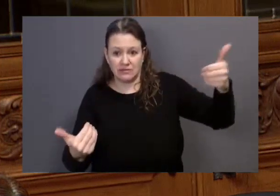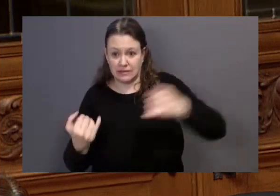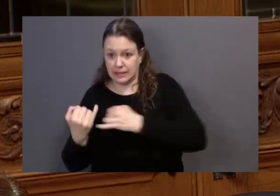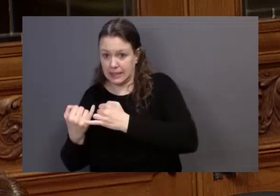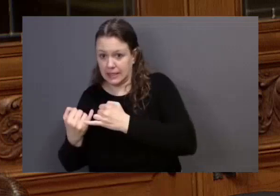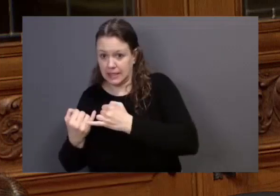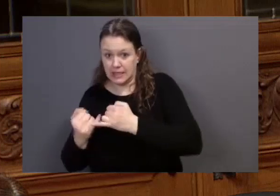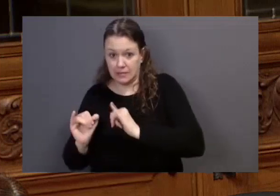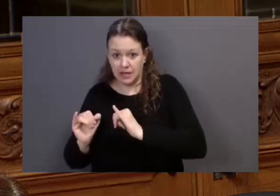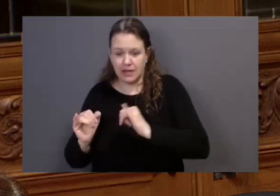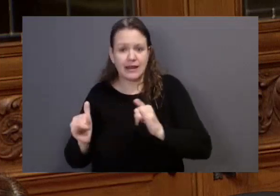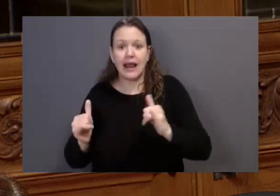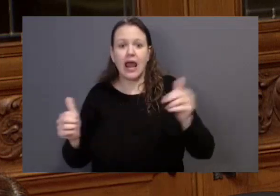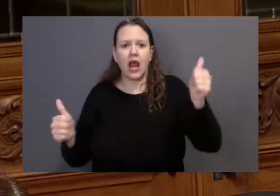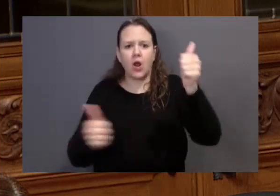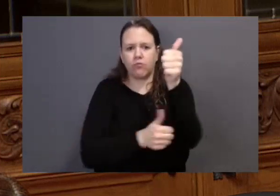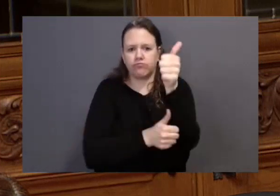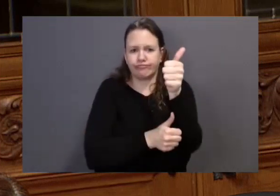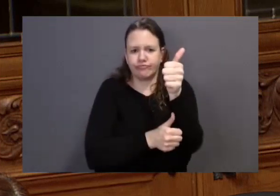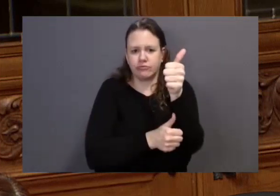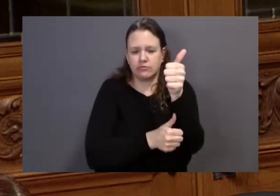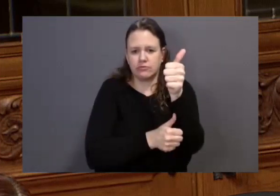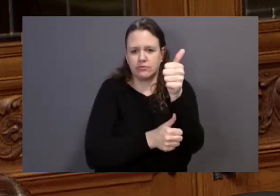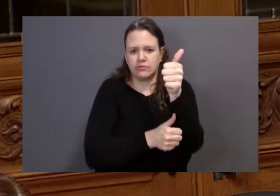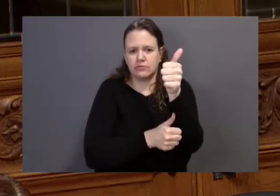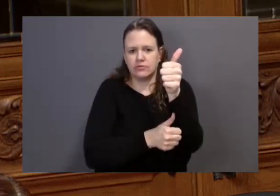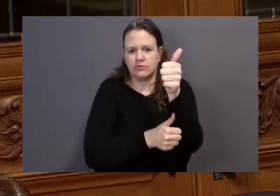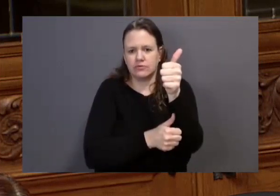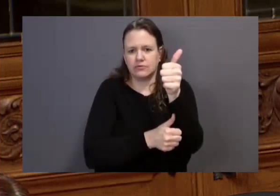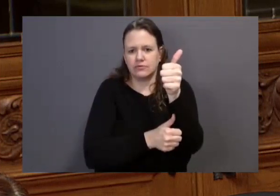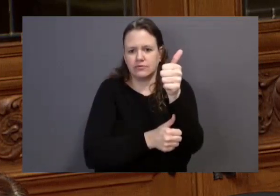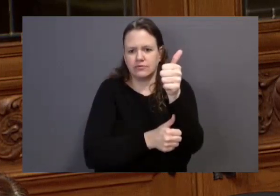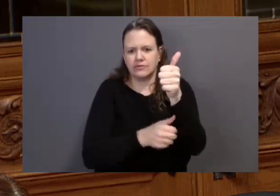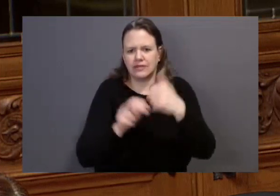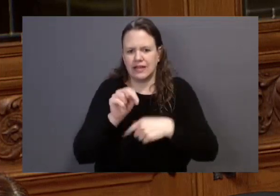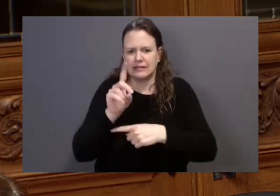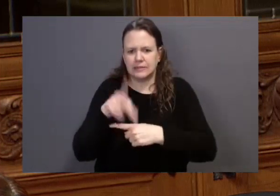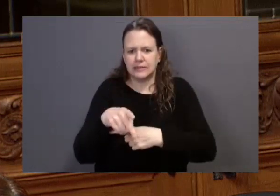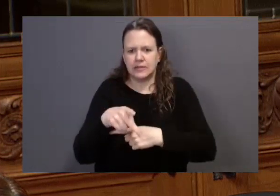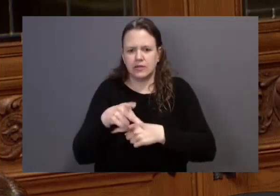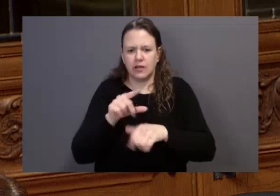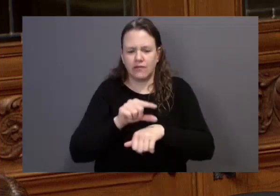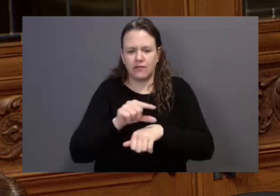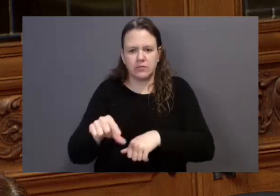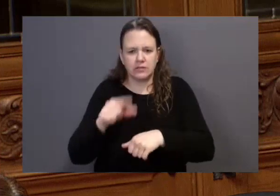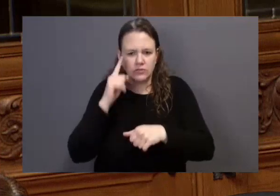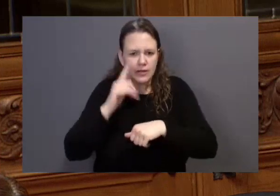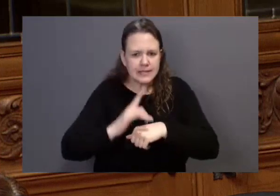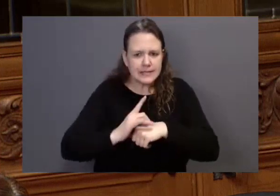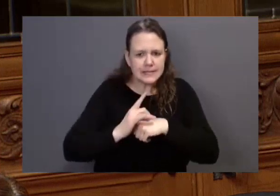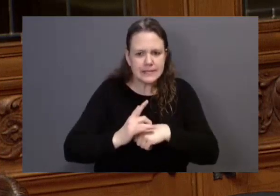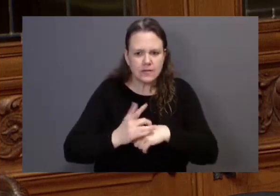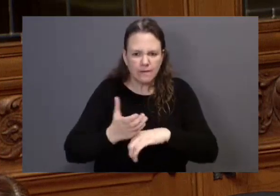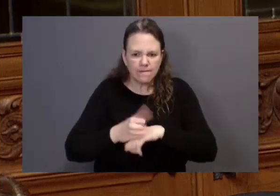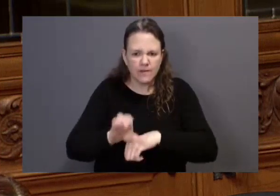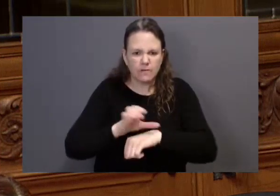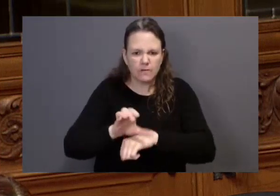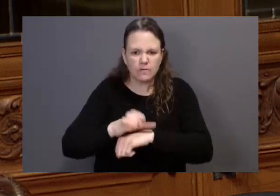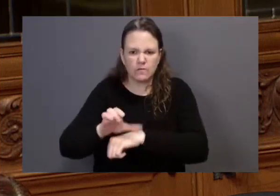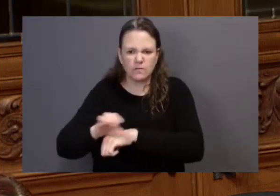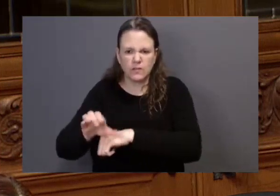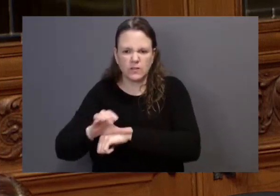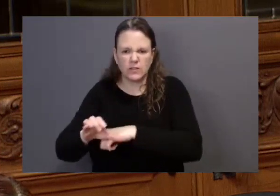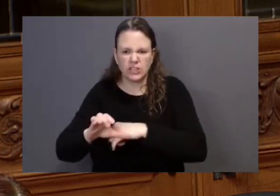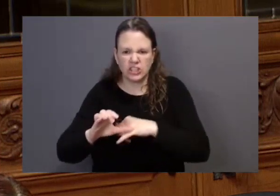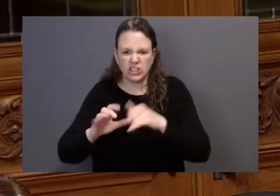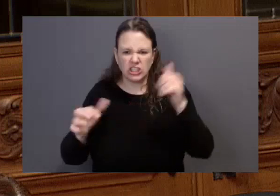This NDP government is obsessed with trying to slam through bad socialist ideas that don't work, and then they turn to